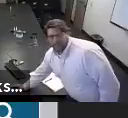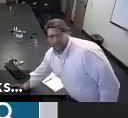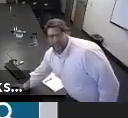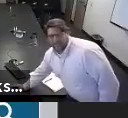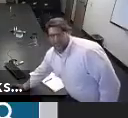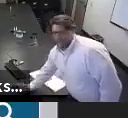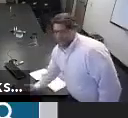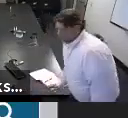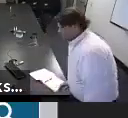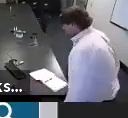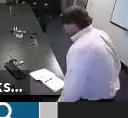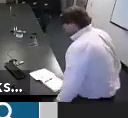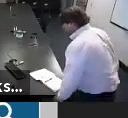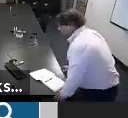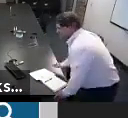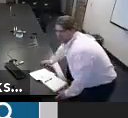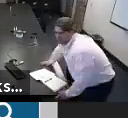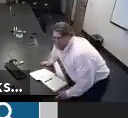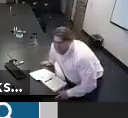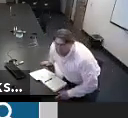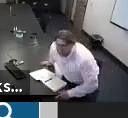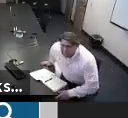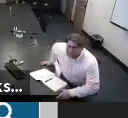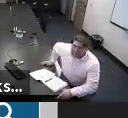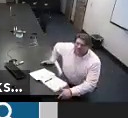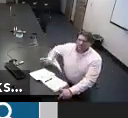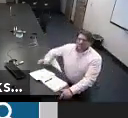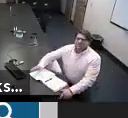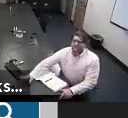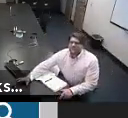hoping everyone can see a web page here.